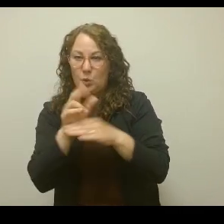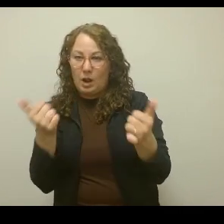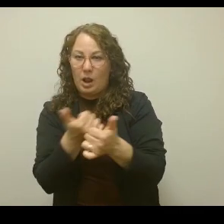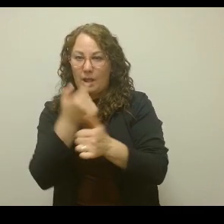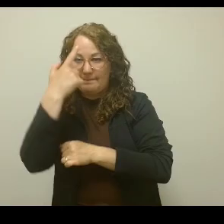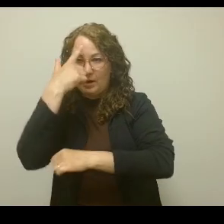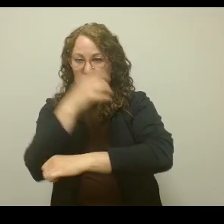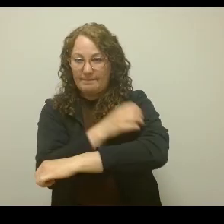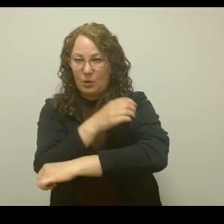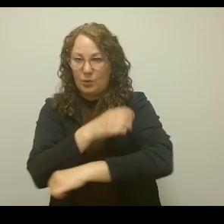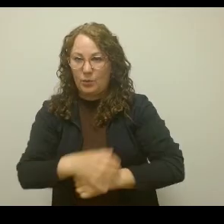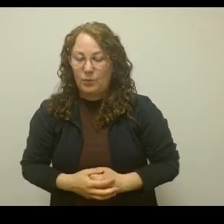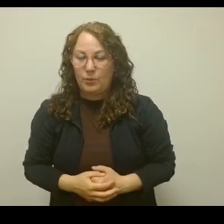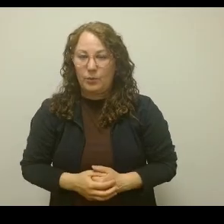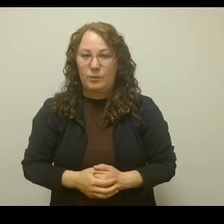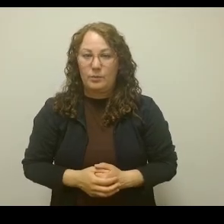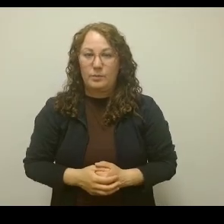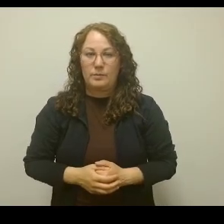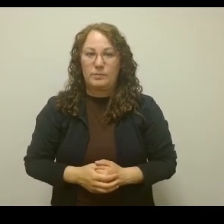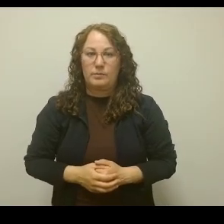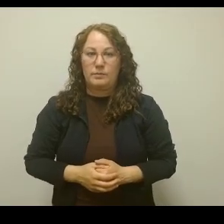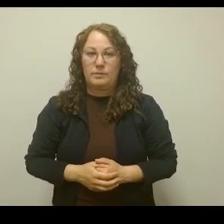power.